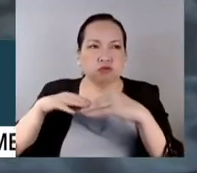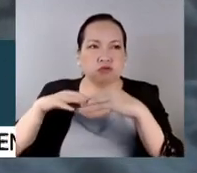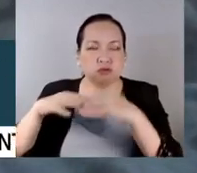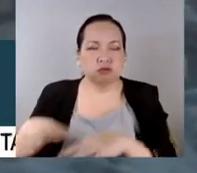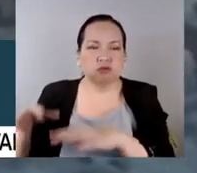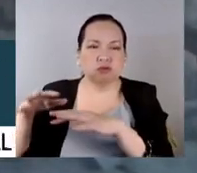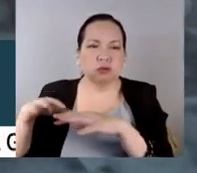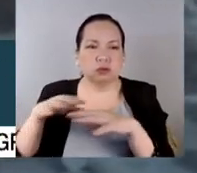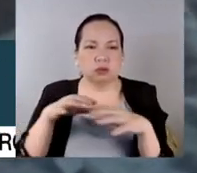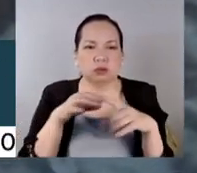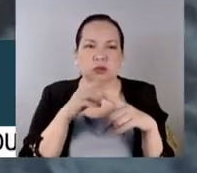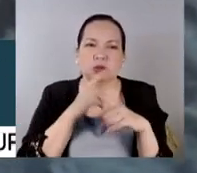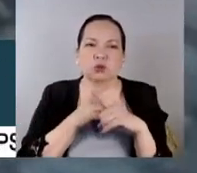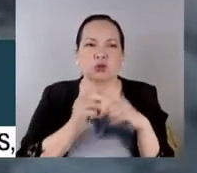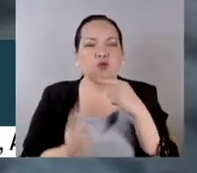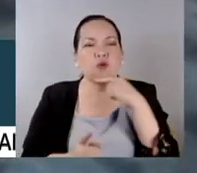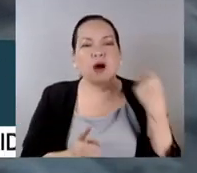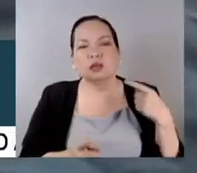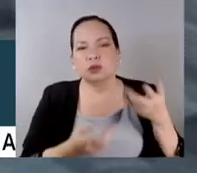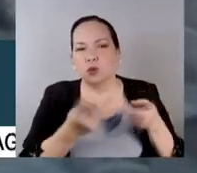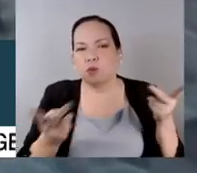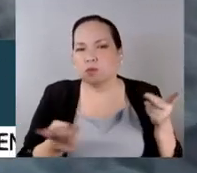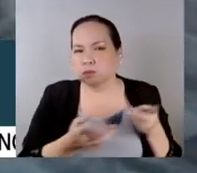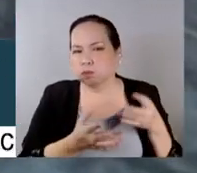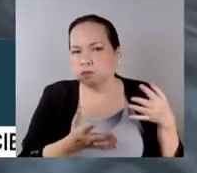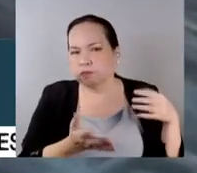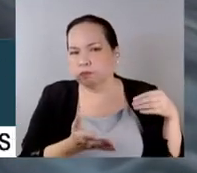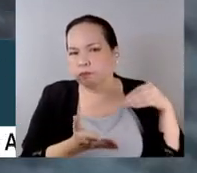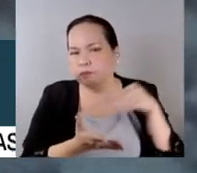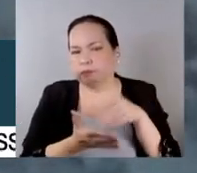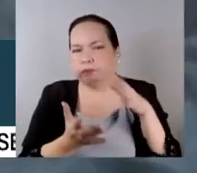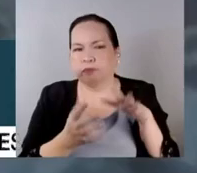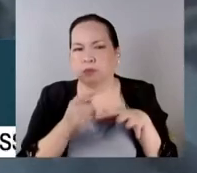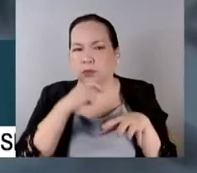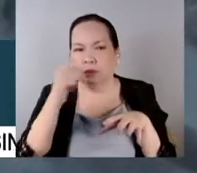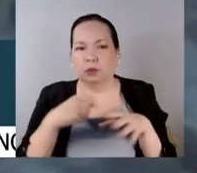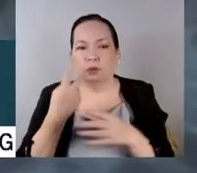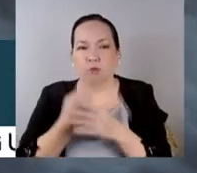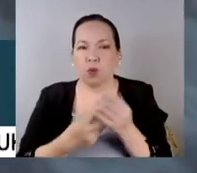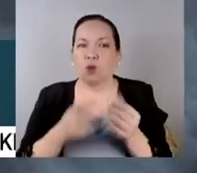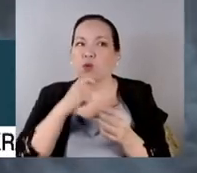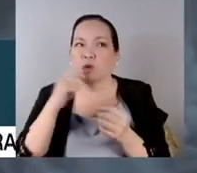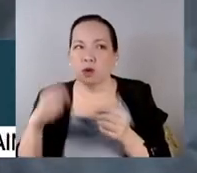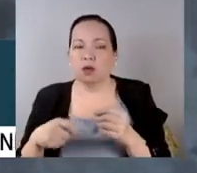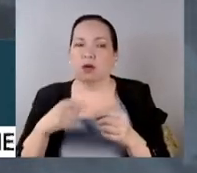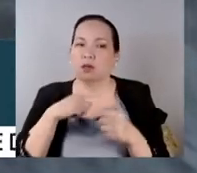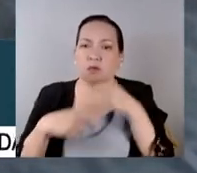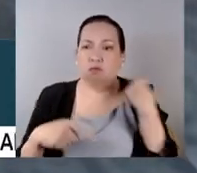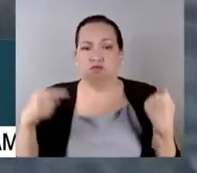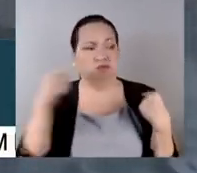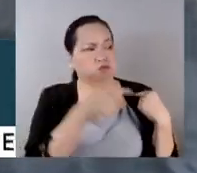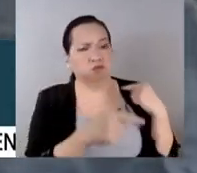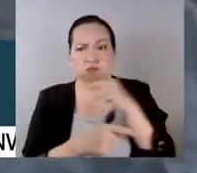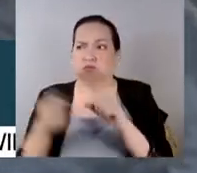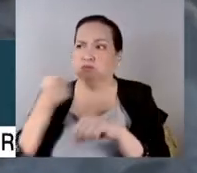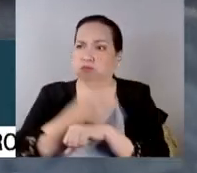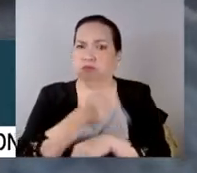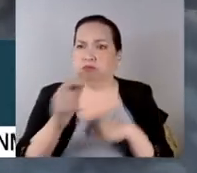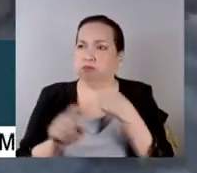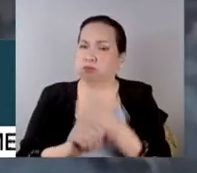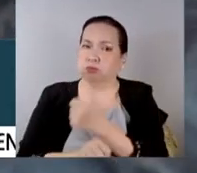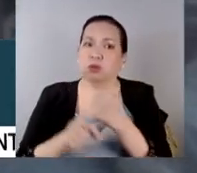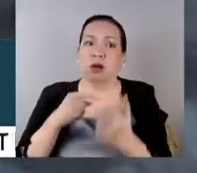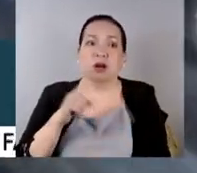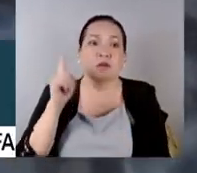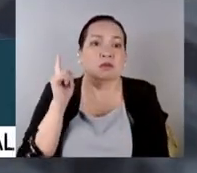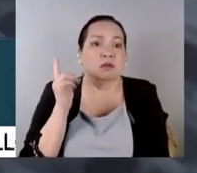Soviet-era structure along the Dnipro River in Ukraine. Both Ukraine and Russia pointed fingers at each other for what U.S. intelligence analysts